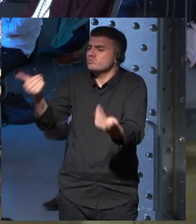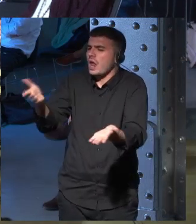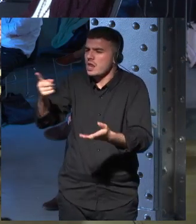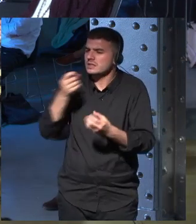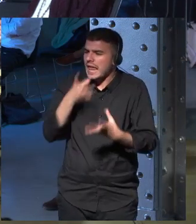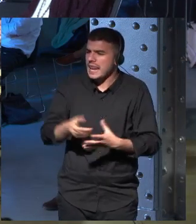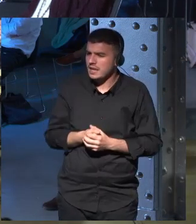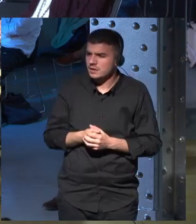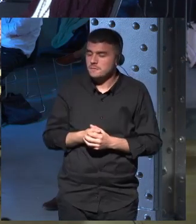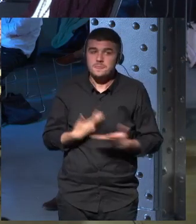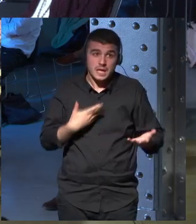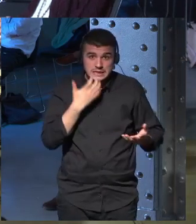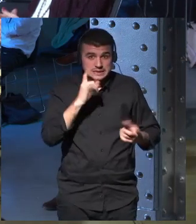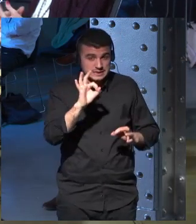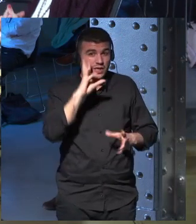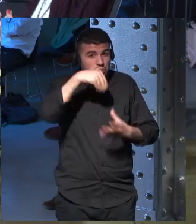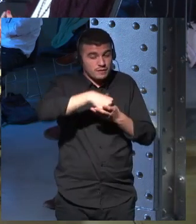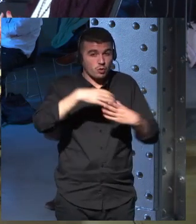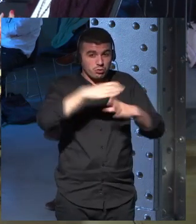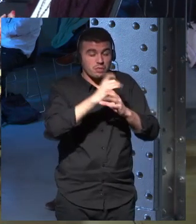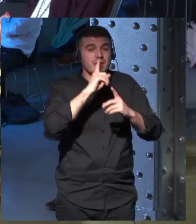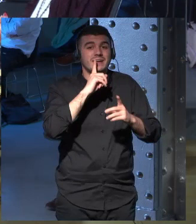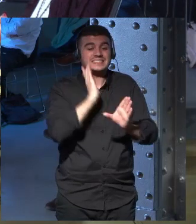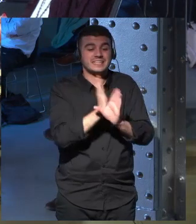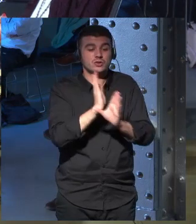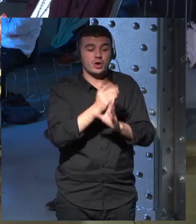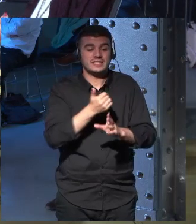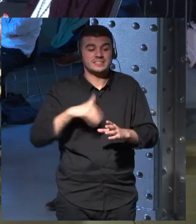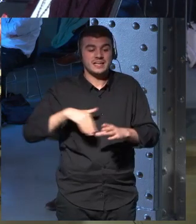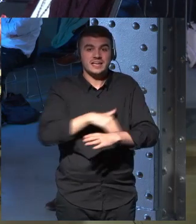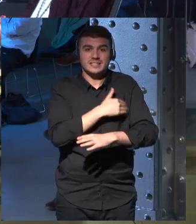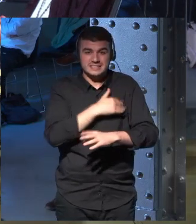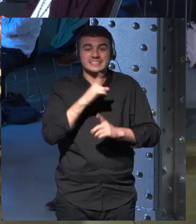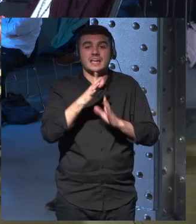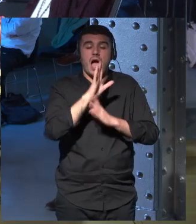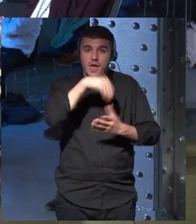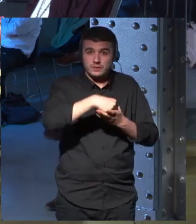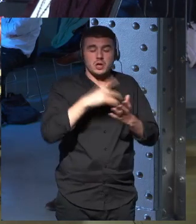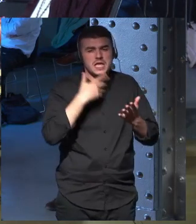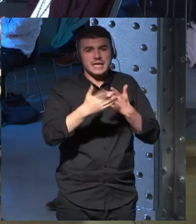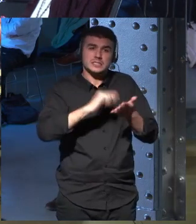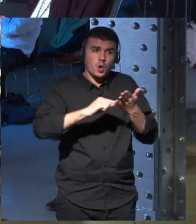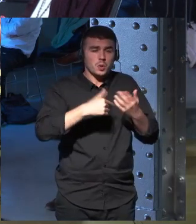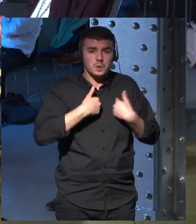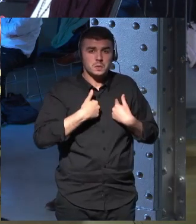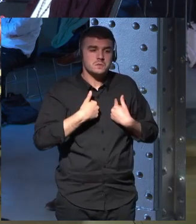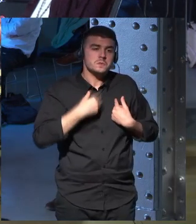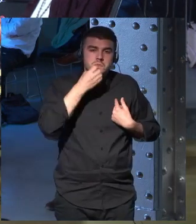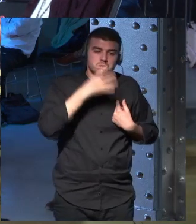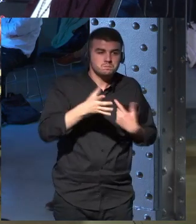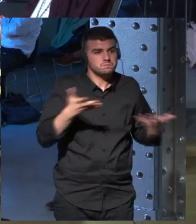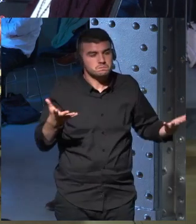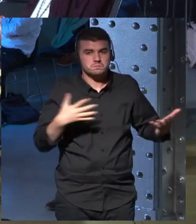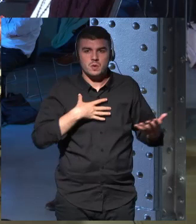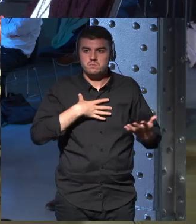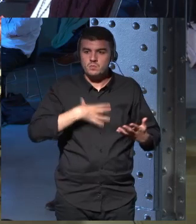Is the discipline of psychoanalysis important to me as a writer? I would say it is more important to me